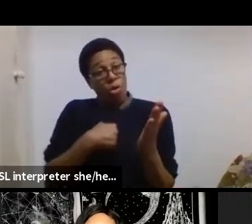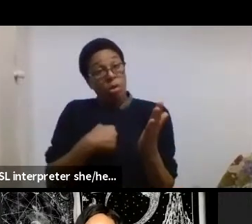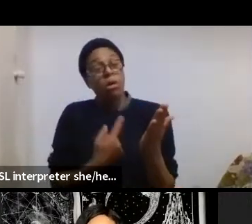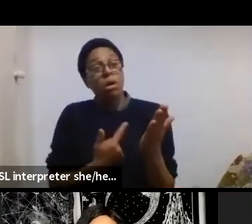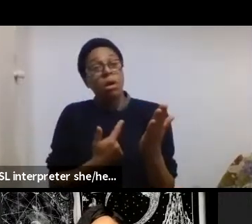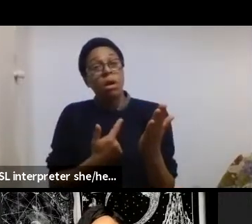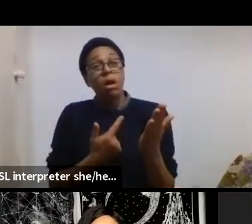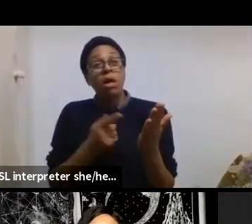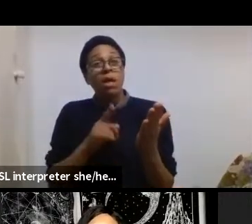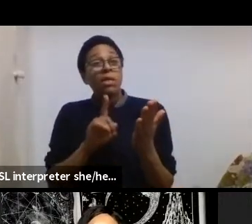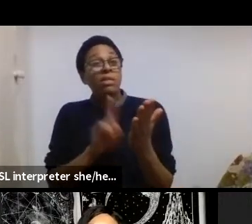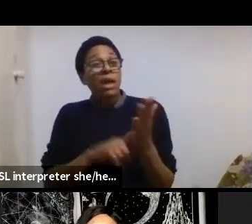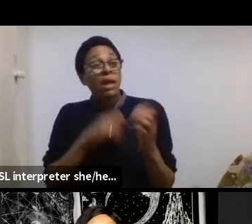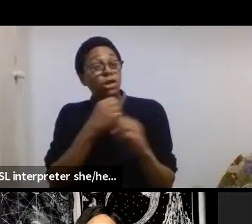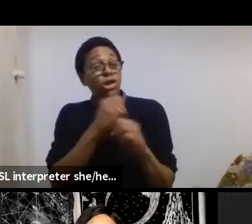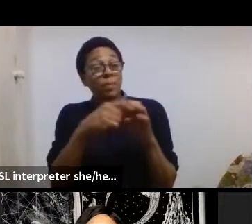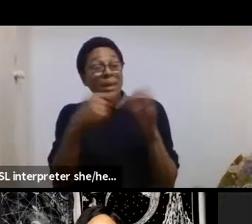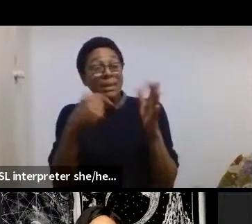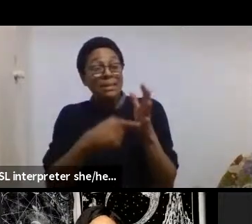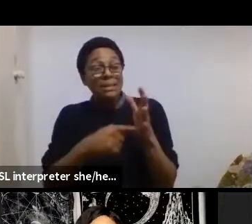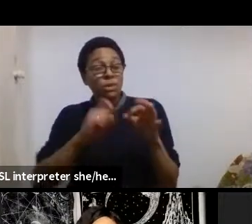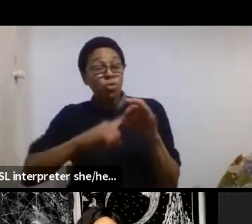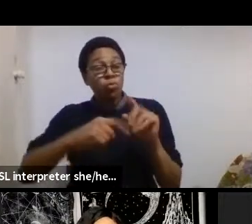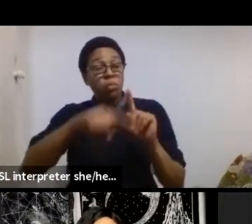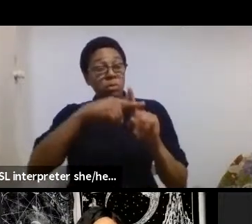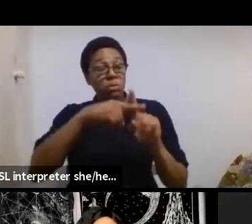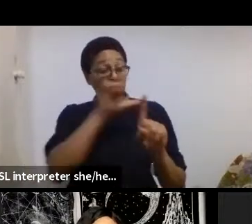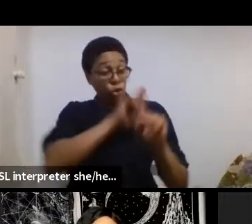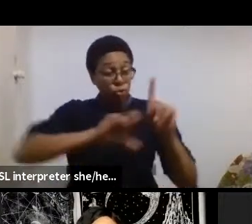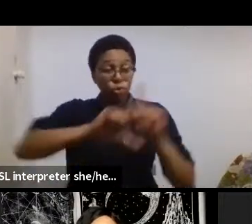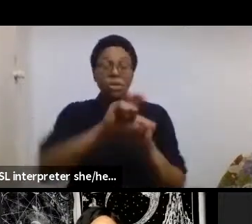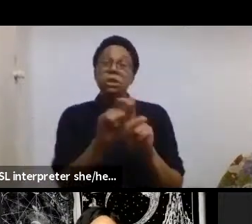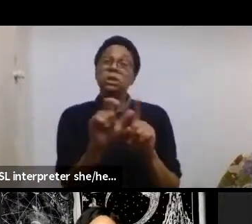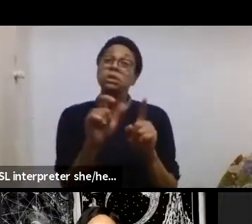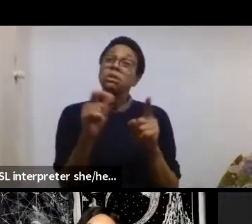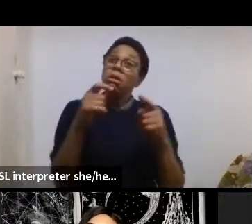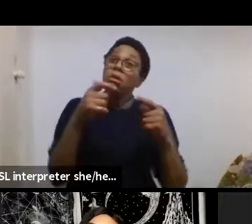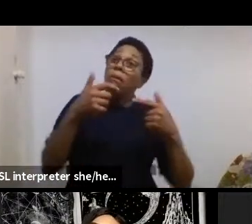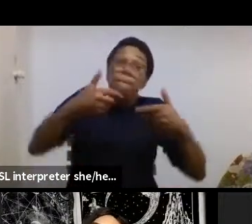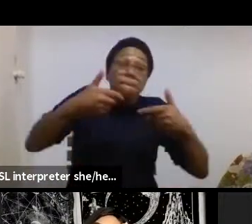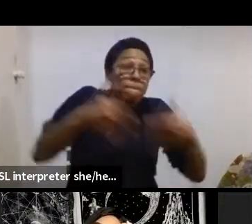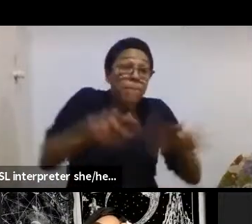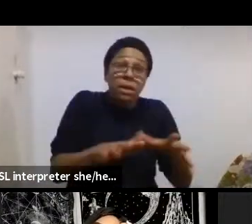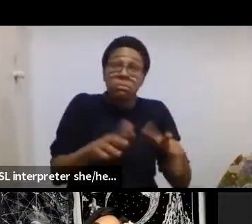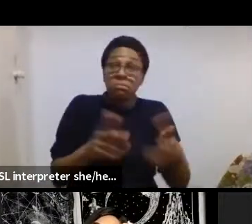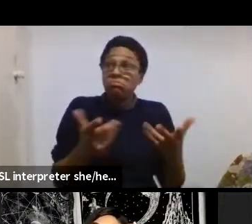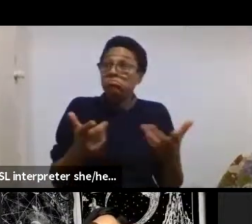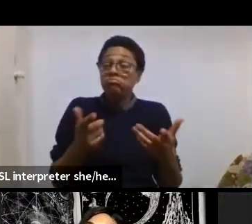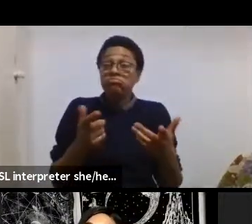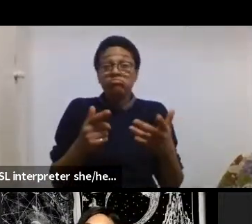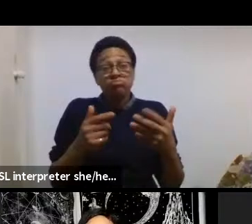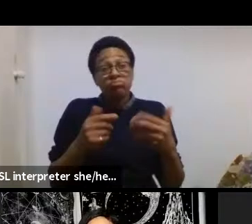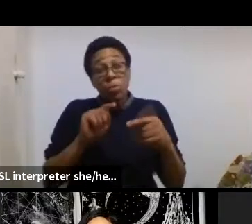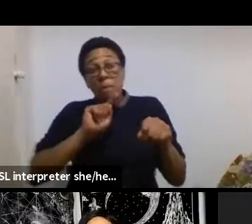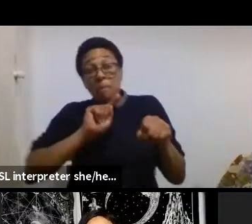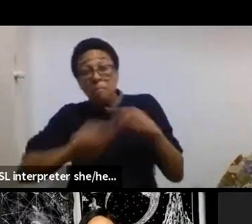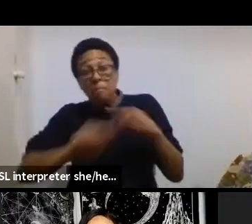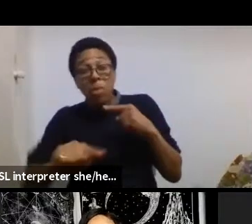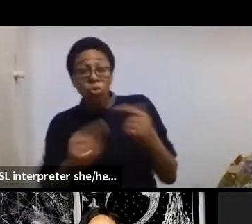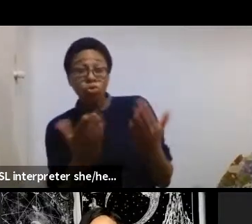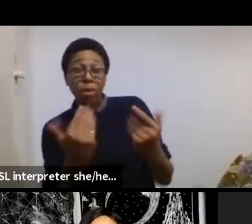plus etc. community that's been the most welcoming of me,